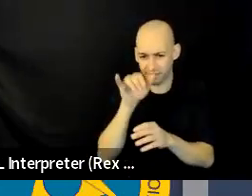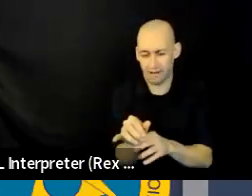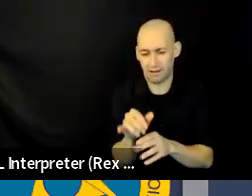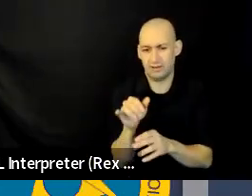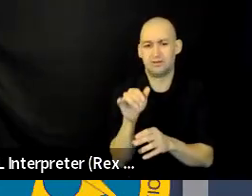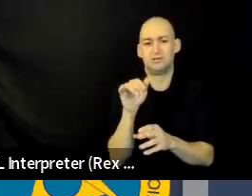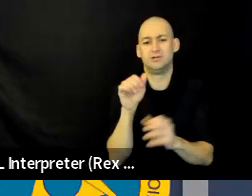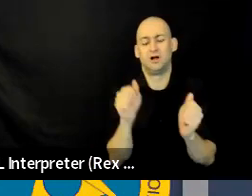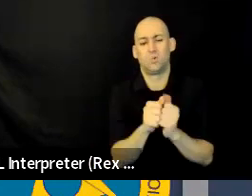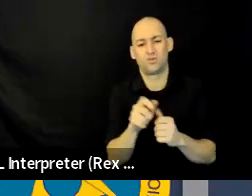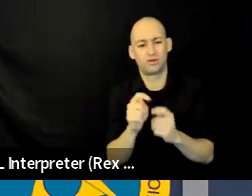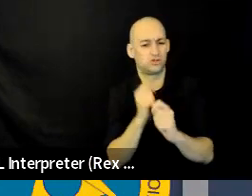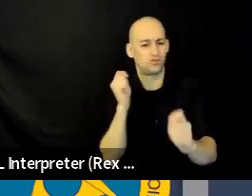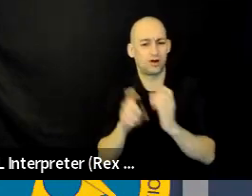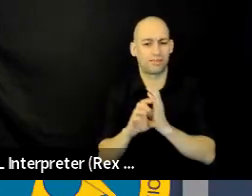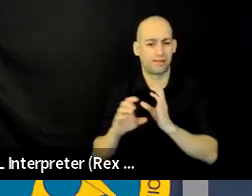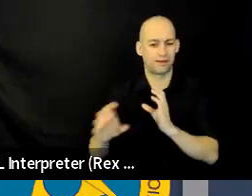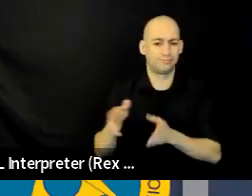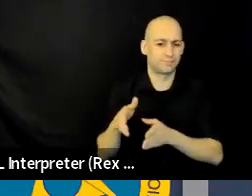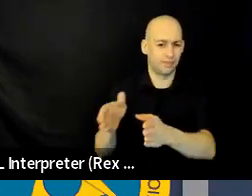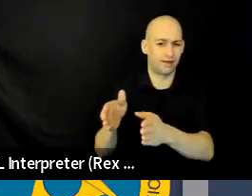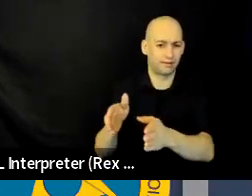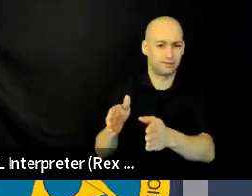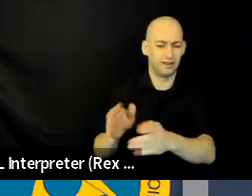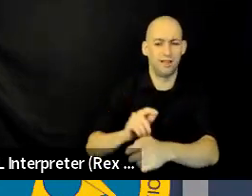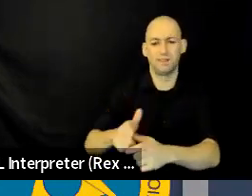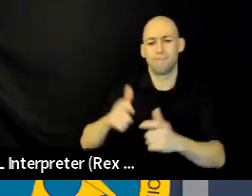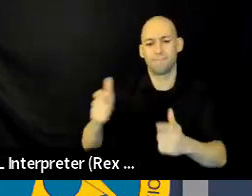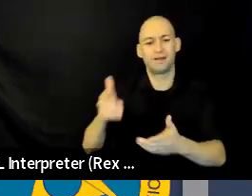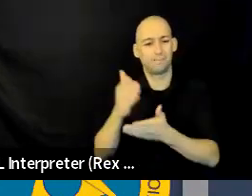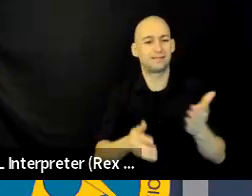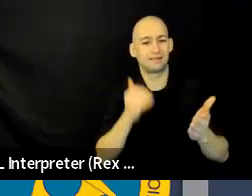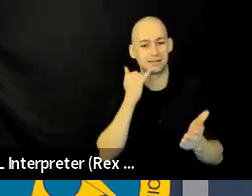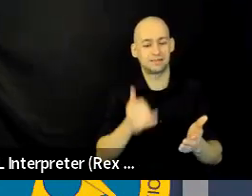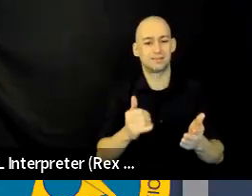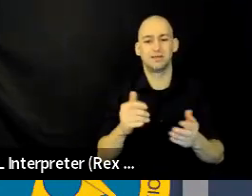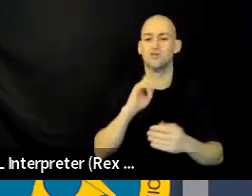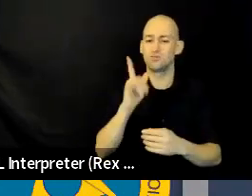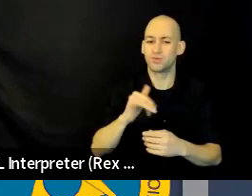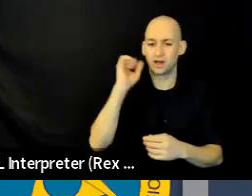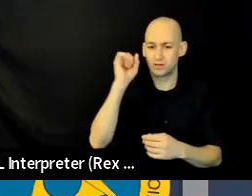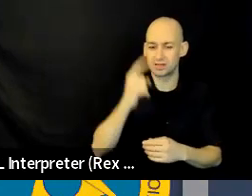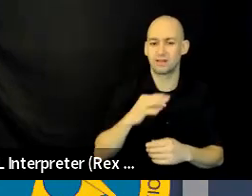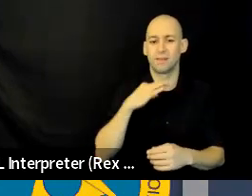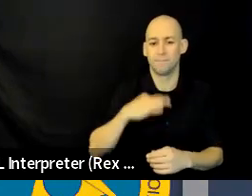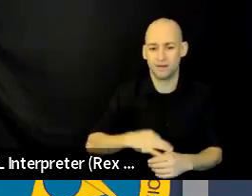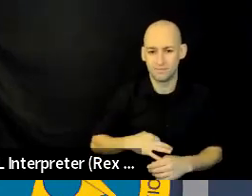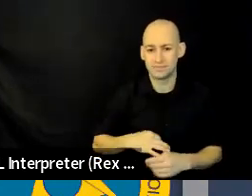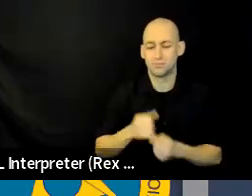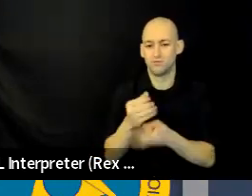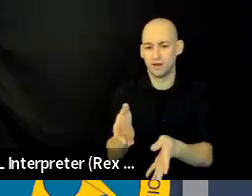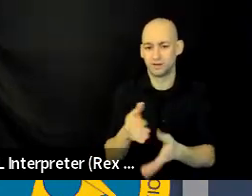In regards to truck lanes, I think the big piece is really understanding the benefits that are going to be provided,